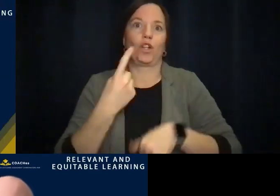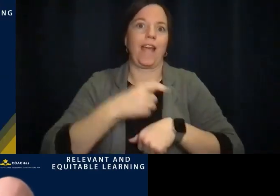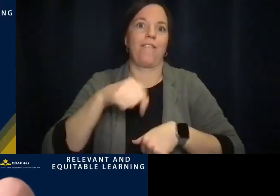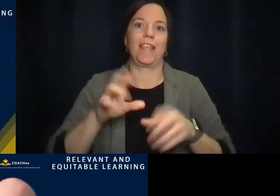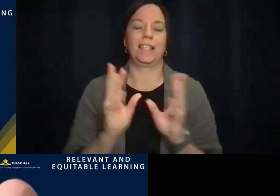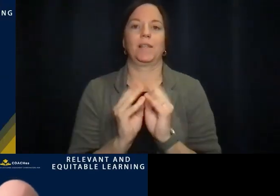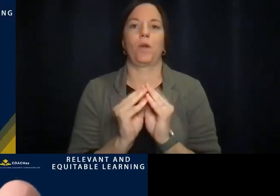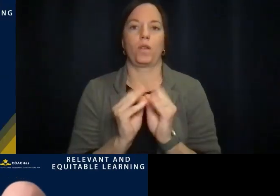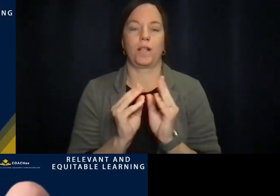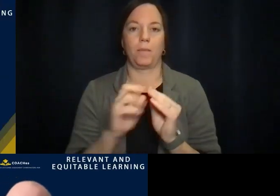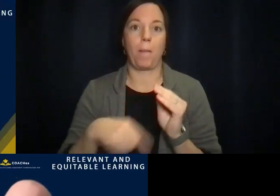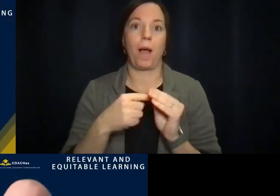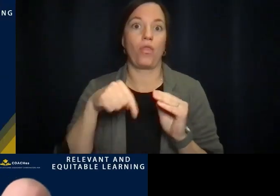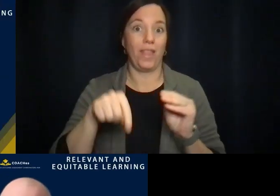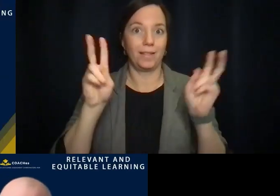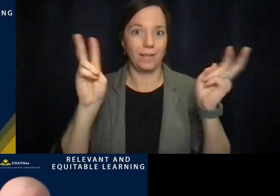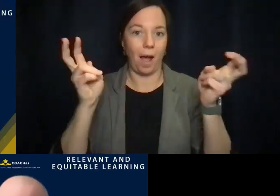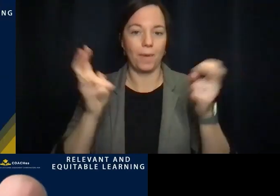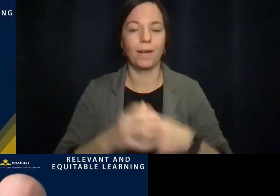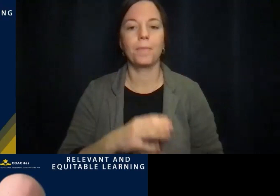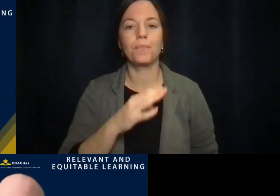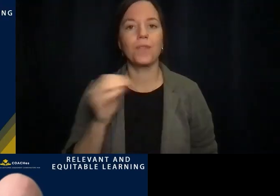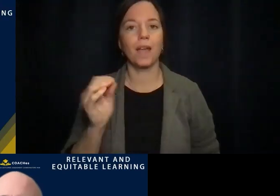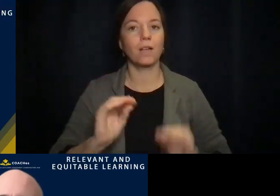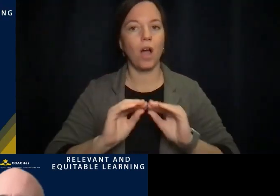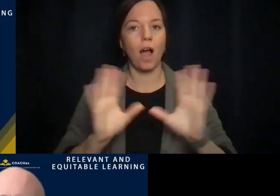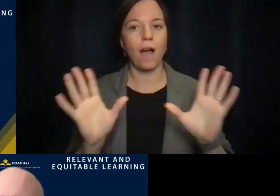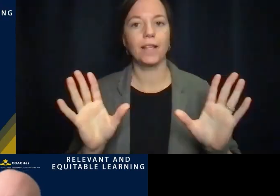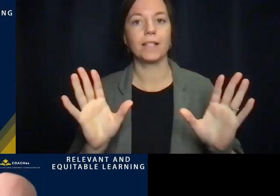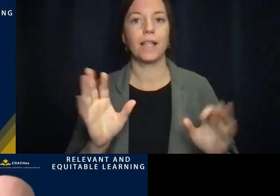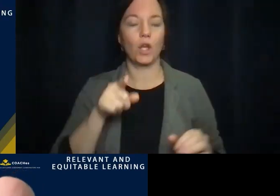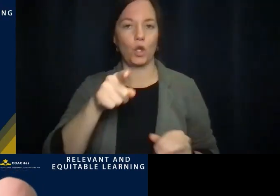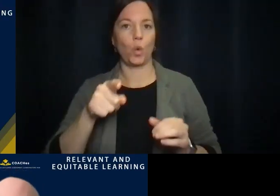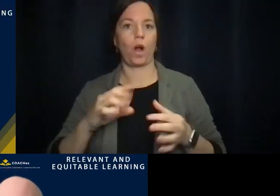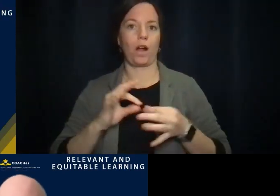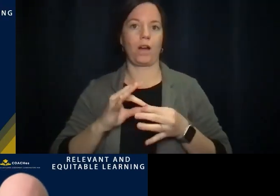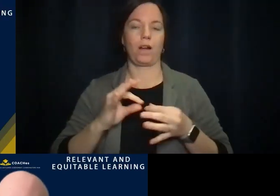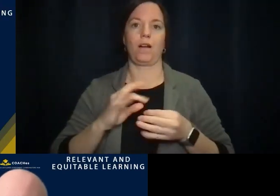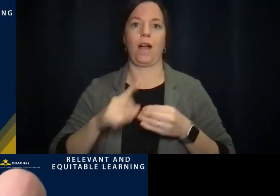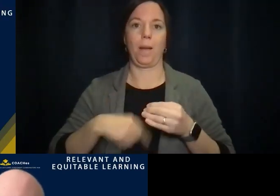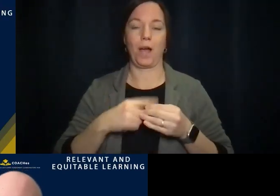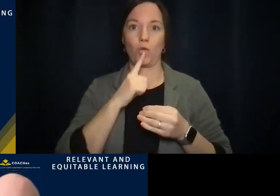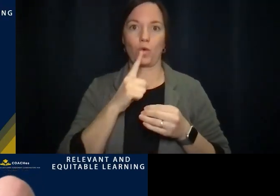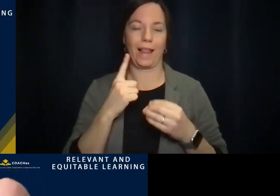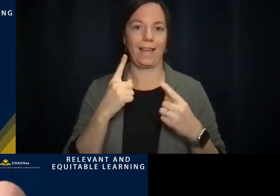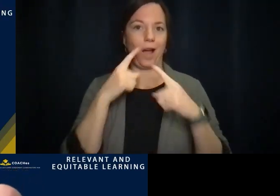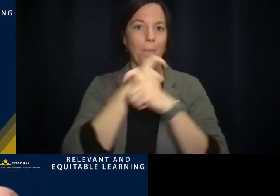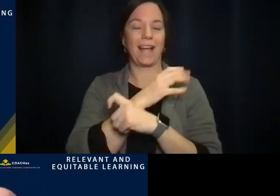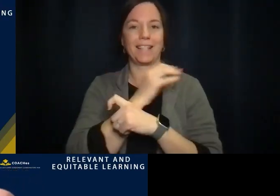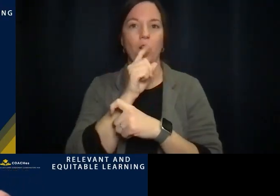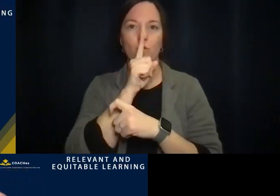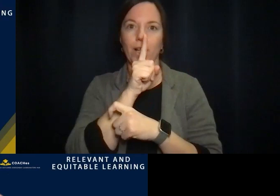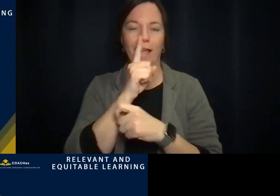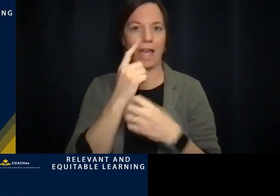symposium on this topic. And obviously you're painting a very complex yet very promising future, so